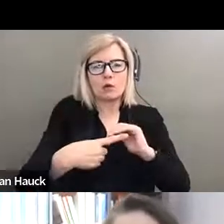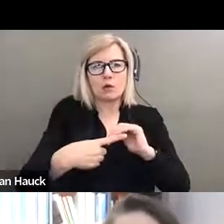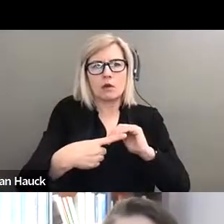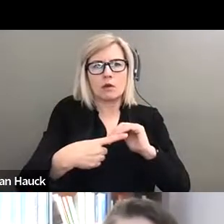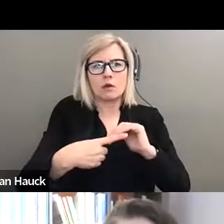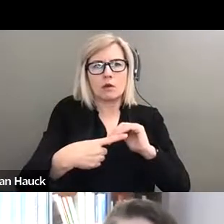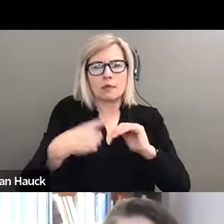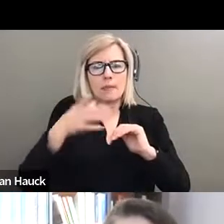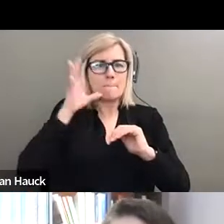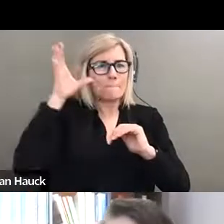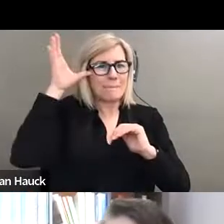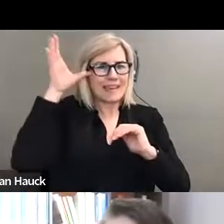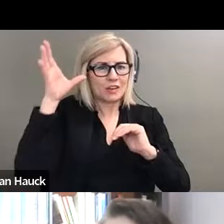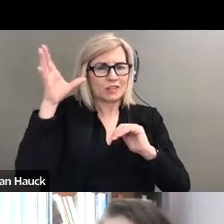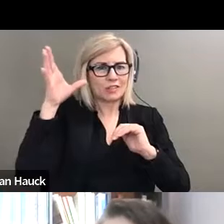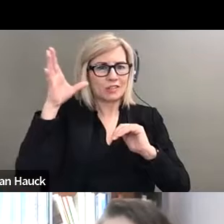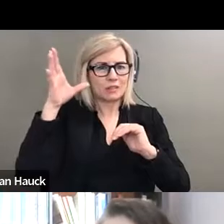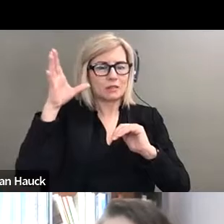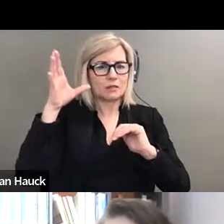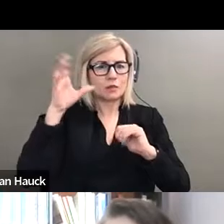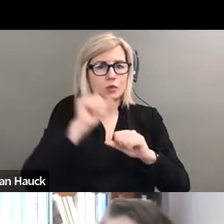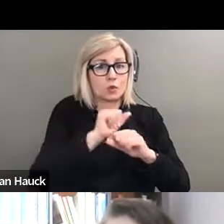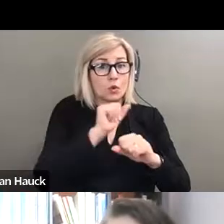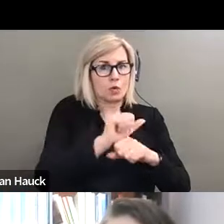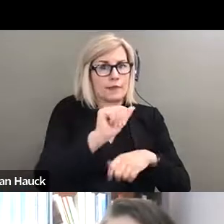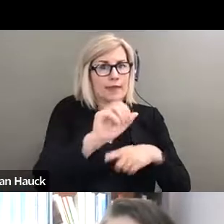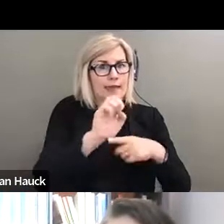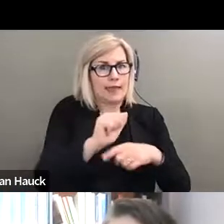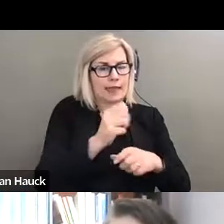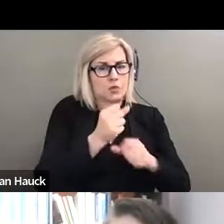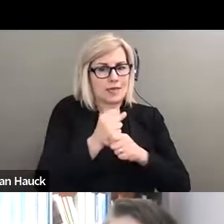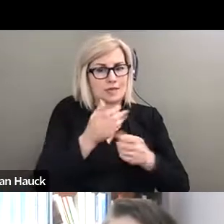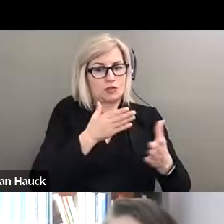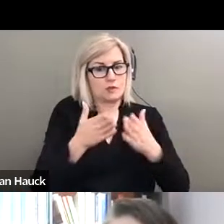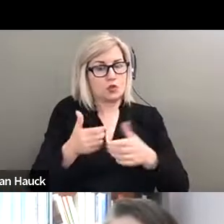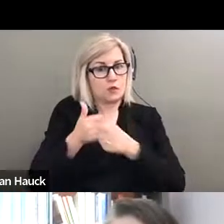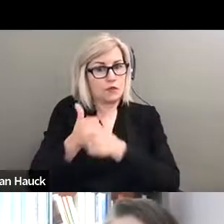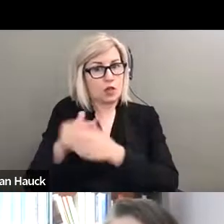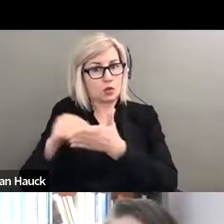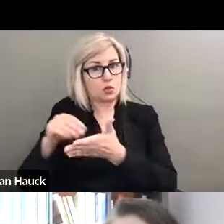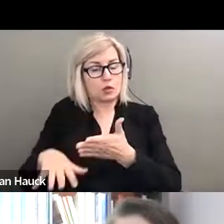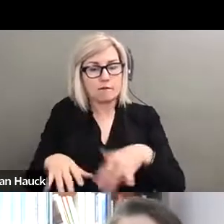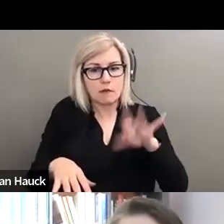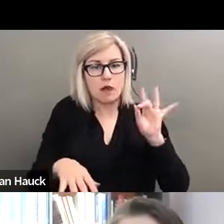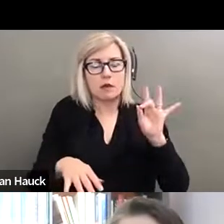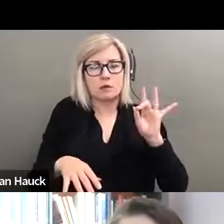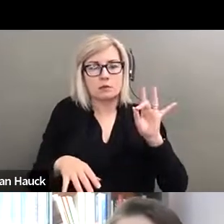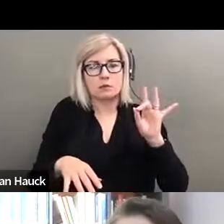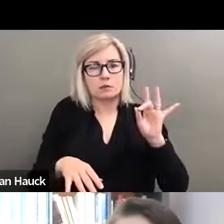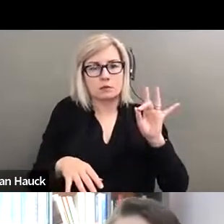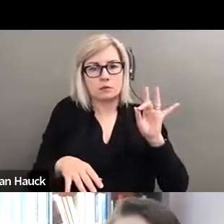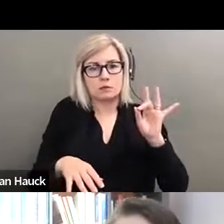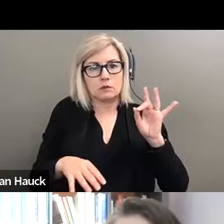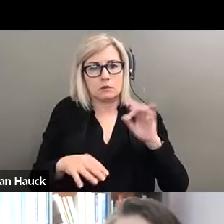where a parent spoke out and was working with the AAA to get services to follow. And then to find out maybe I